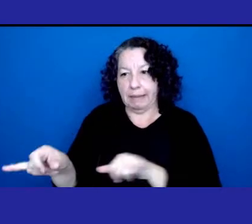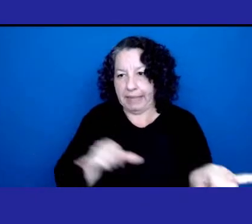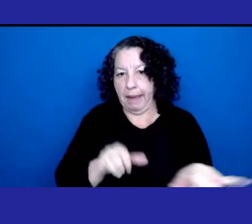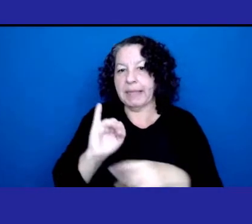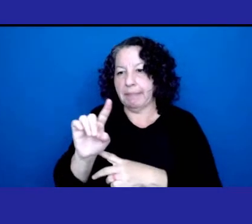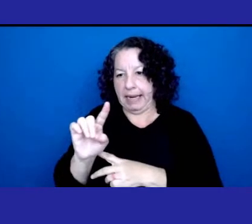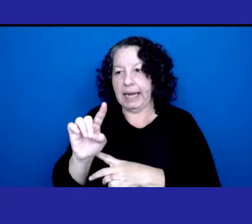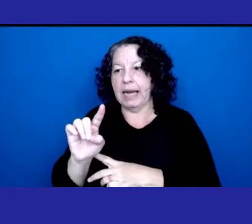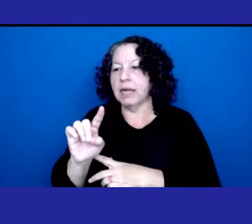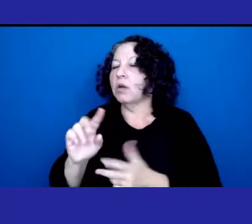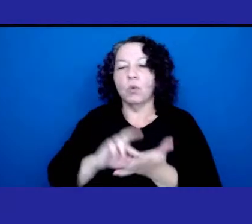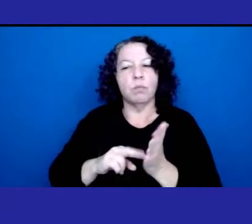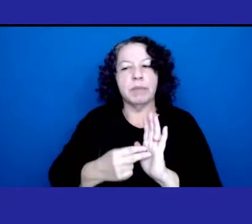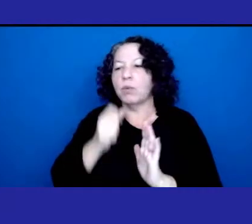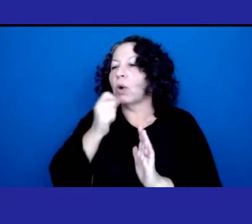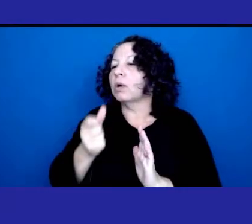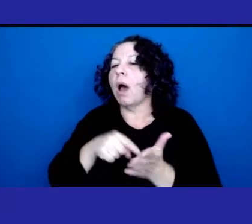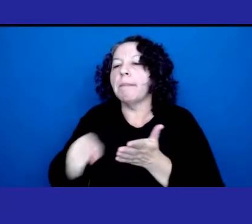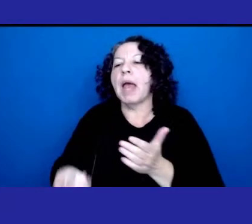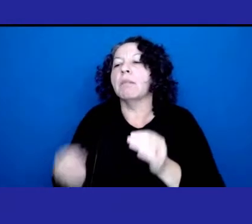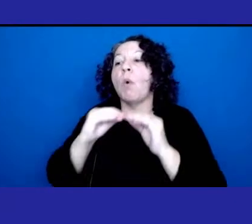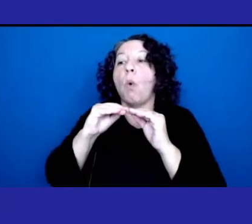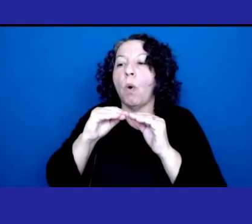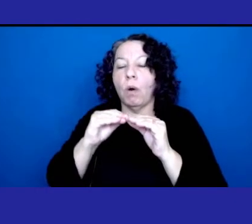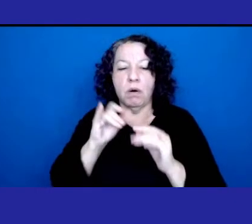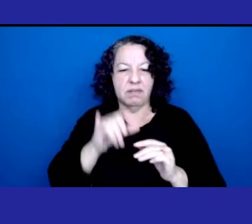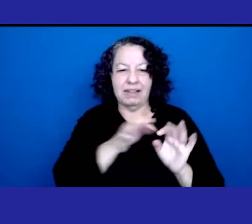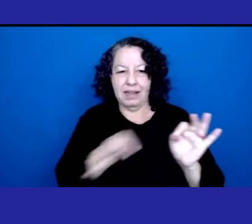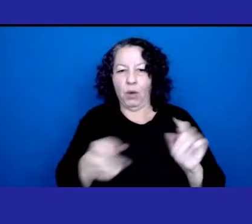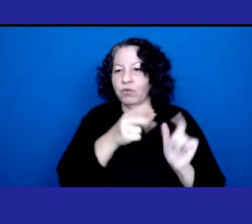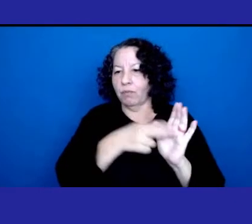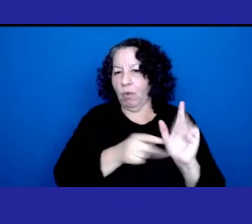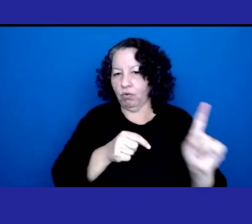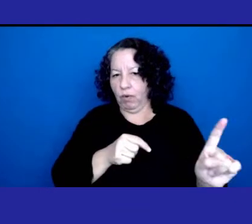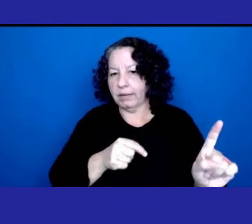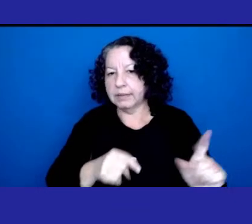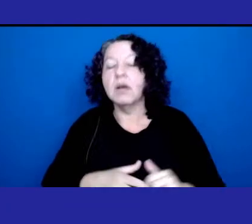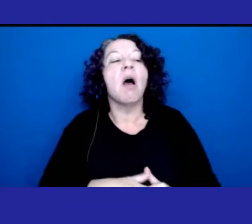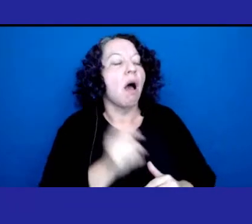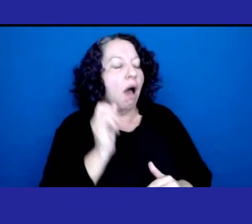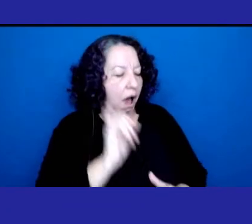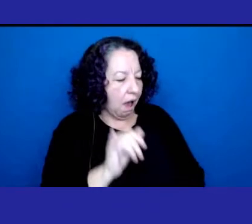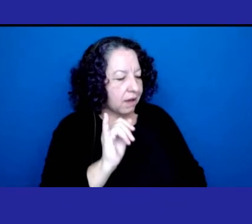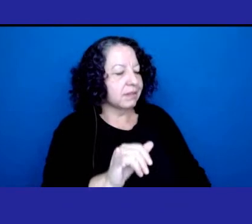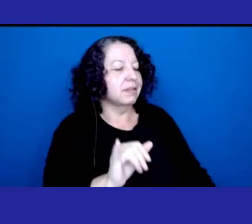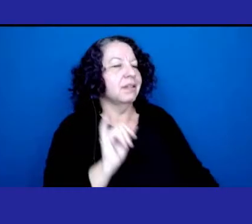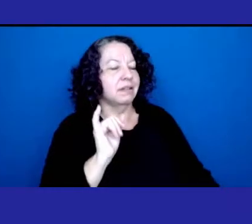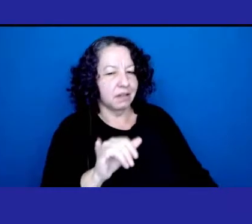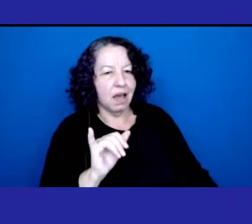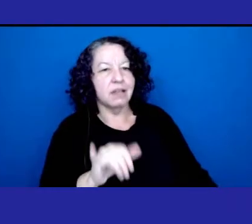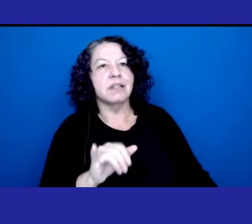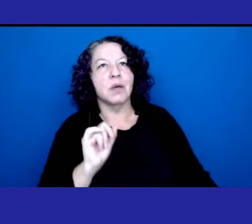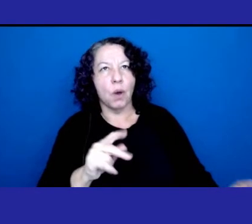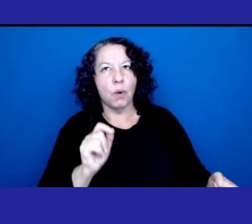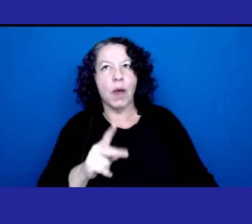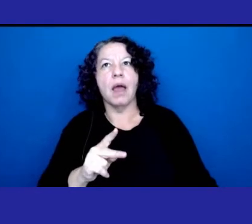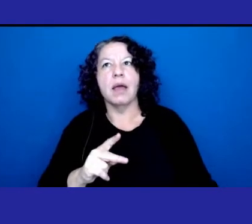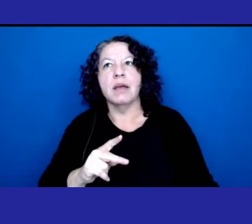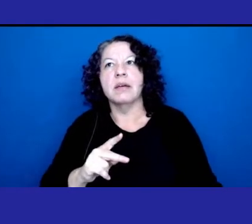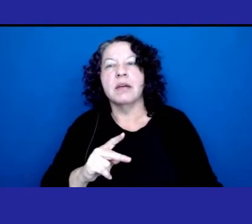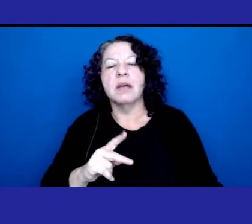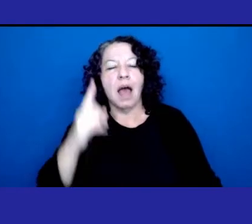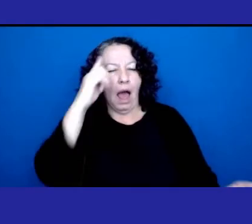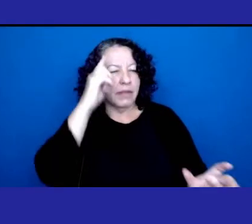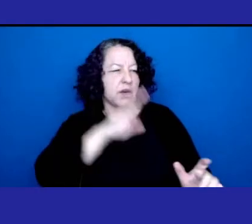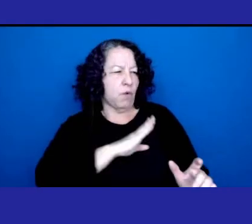above that. I see. That was the language in the contract. I see. Okay. Well, I think for the board, it's